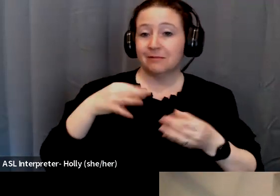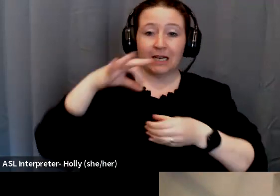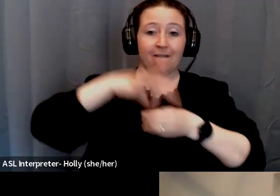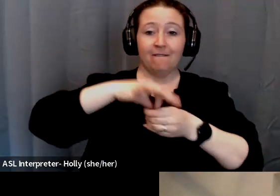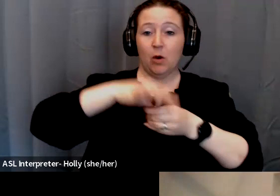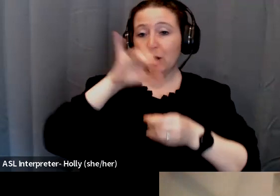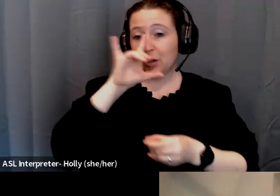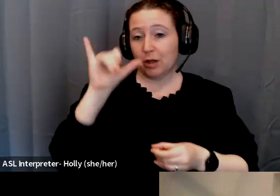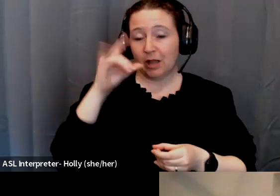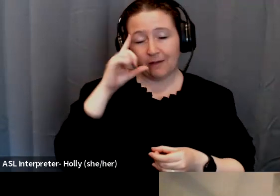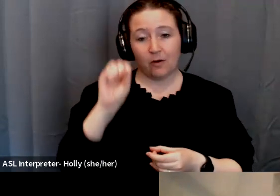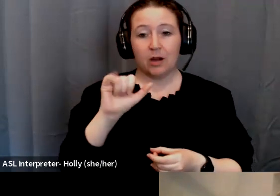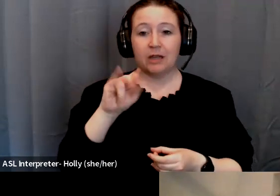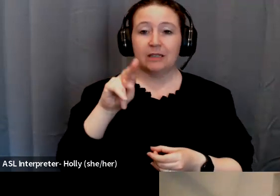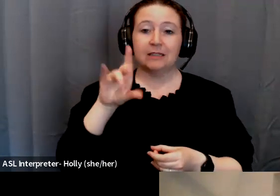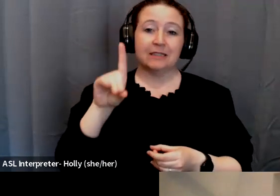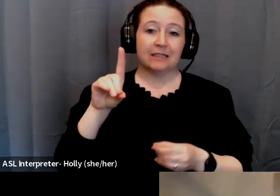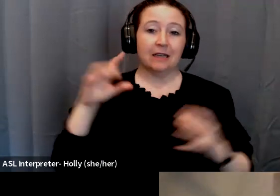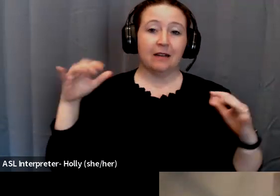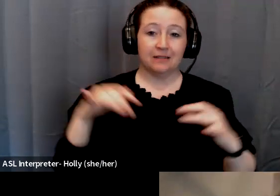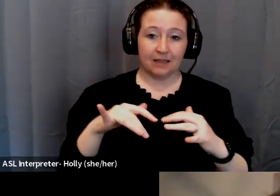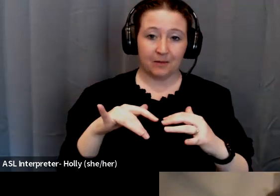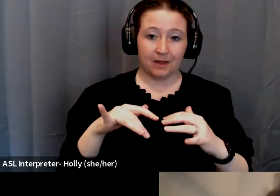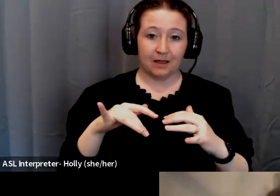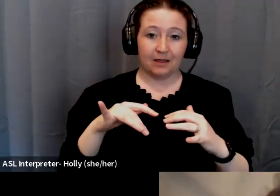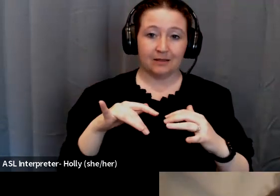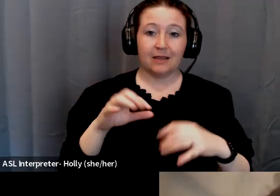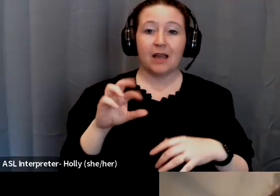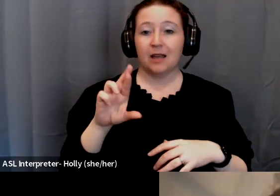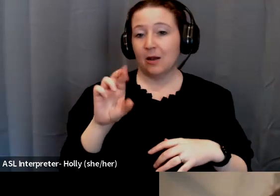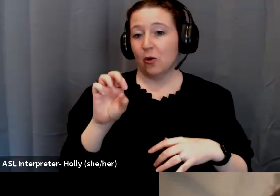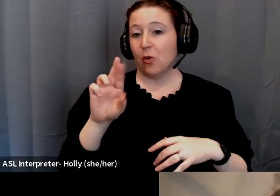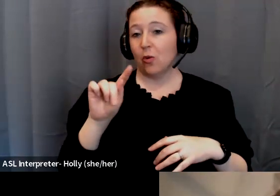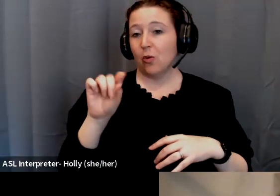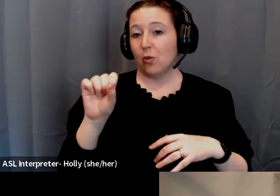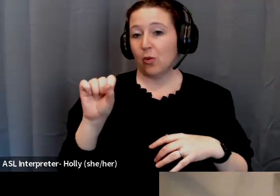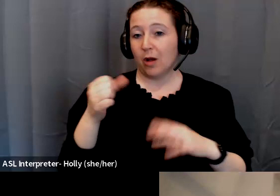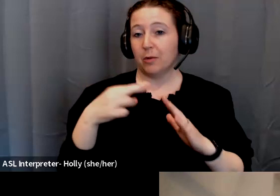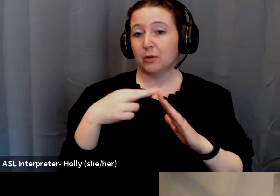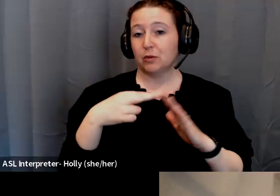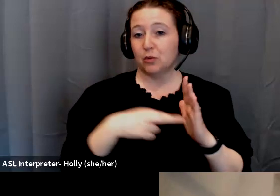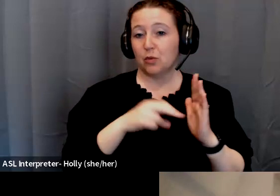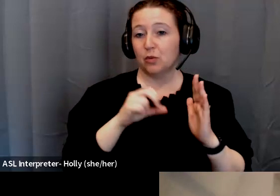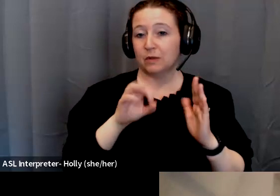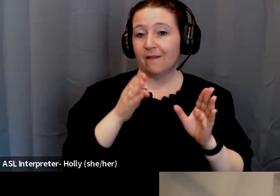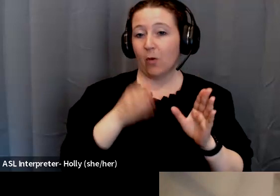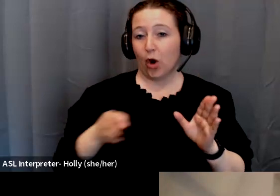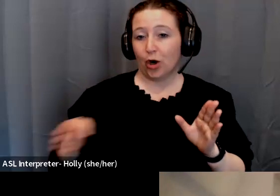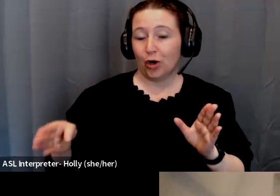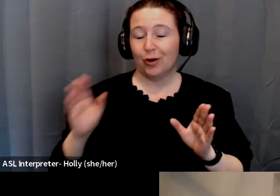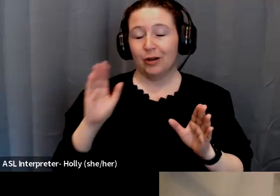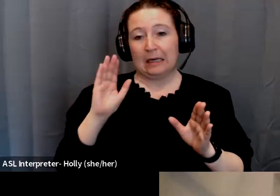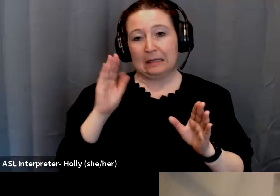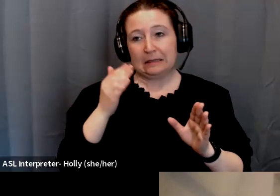the Synod Assembly and Robert's Rules of Order, which can sometimes seem a little pesky